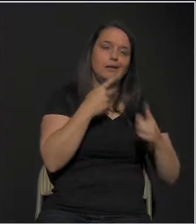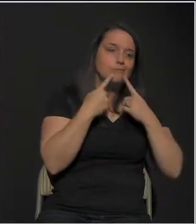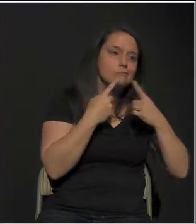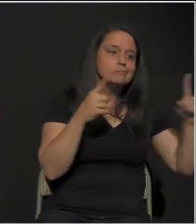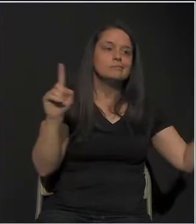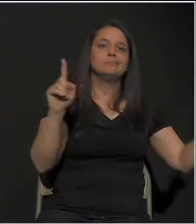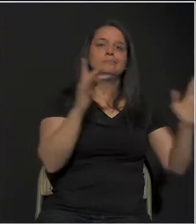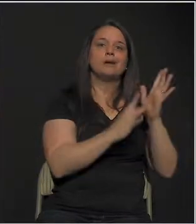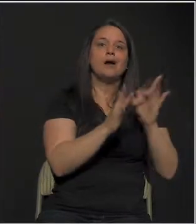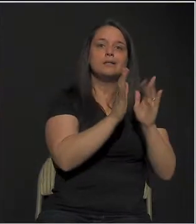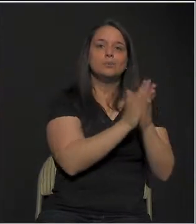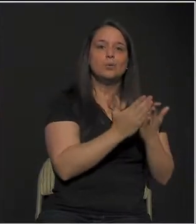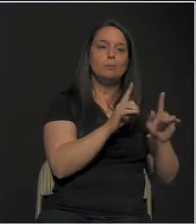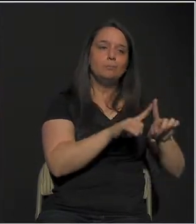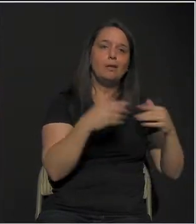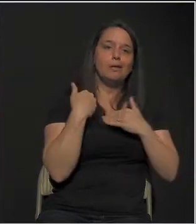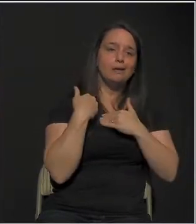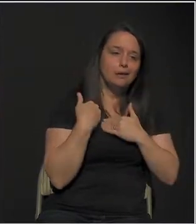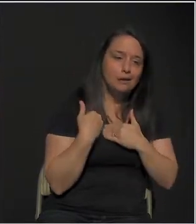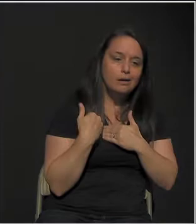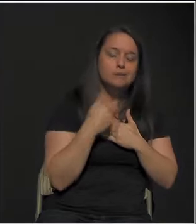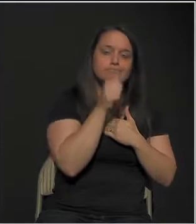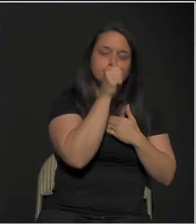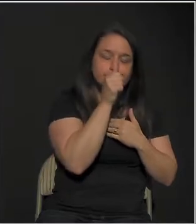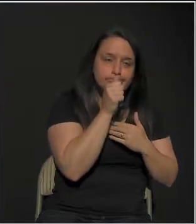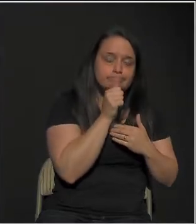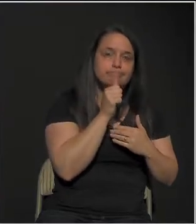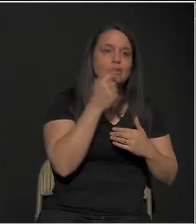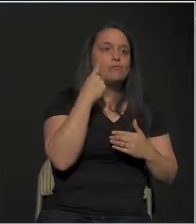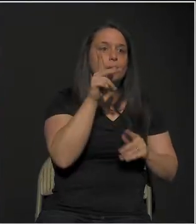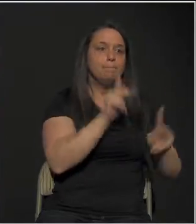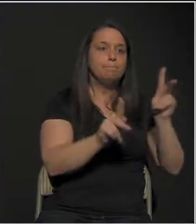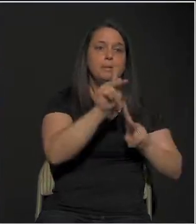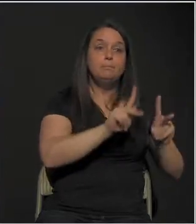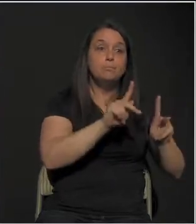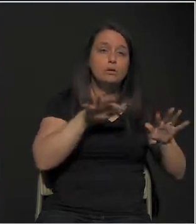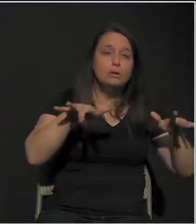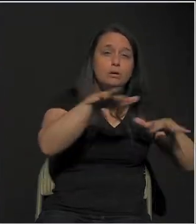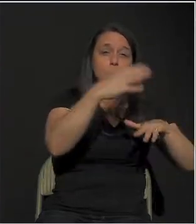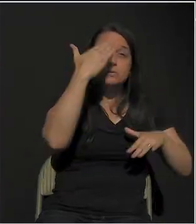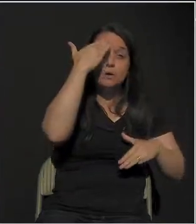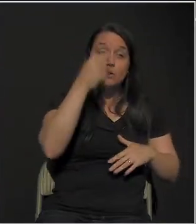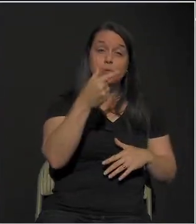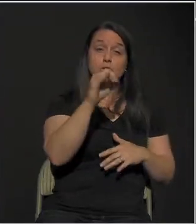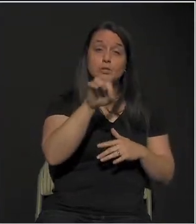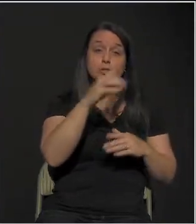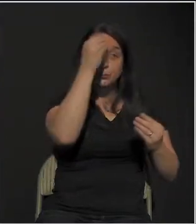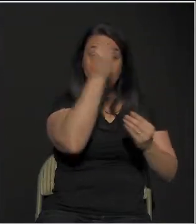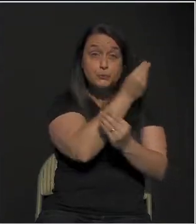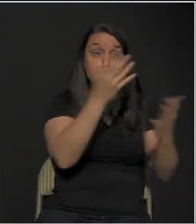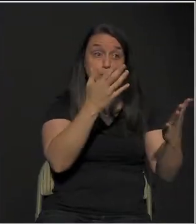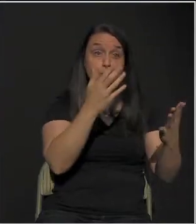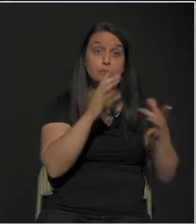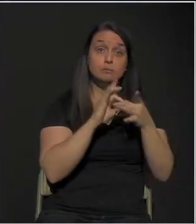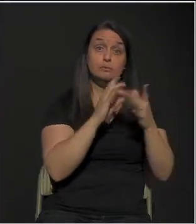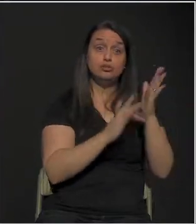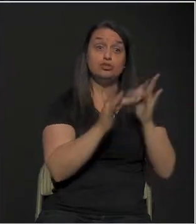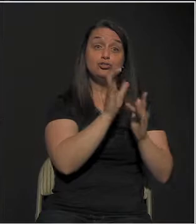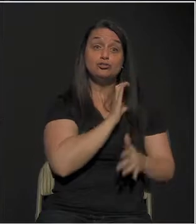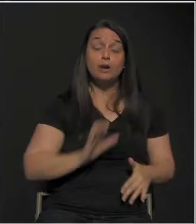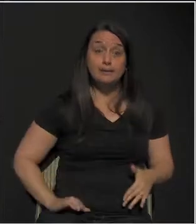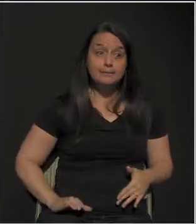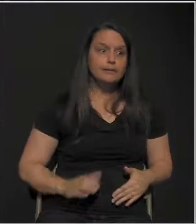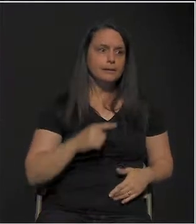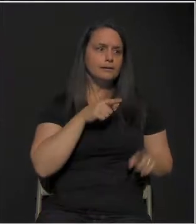such a burden and such a broken heart for people to know the good news about Jesus Christ that he would go to